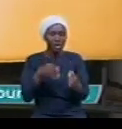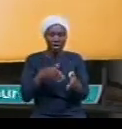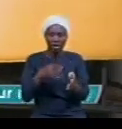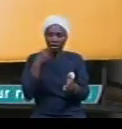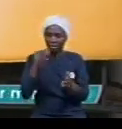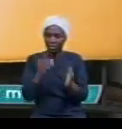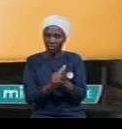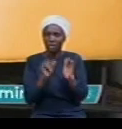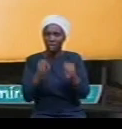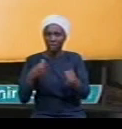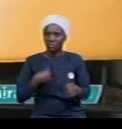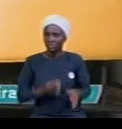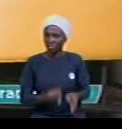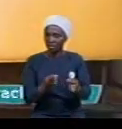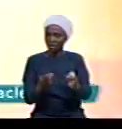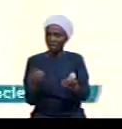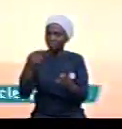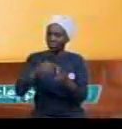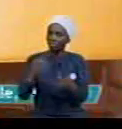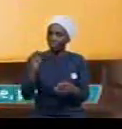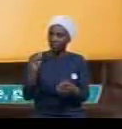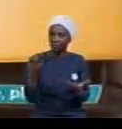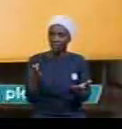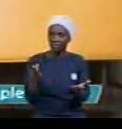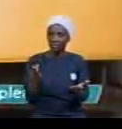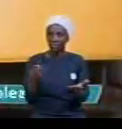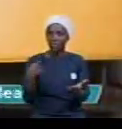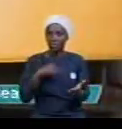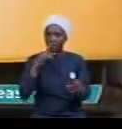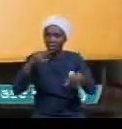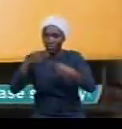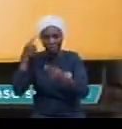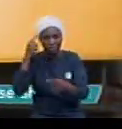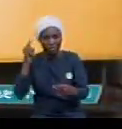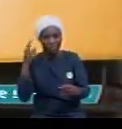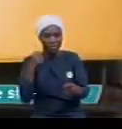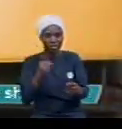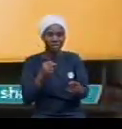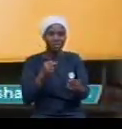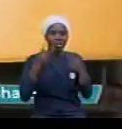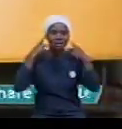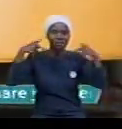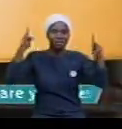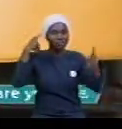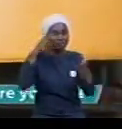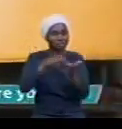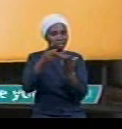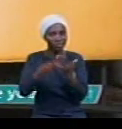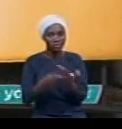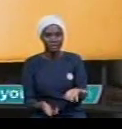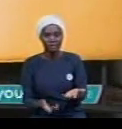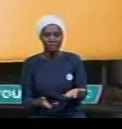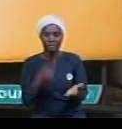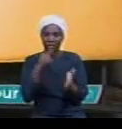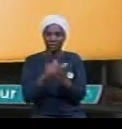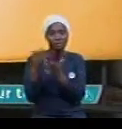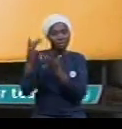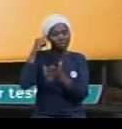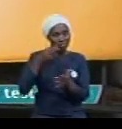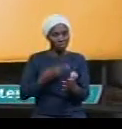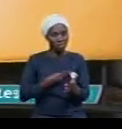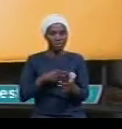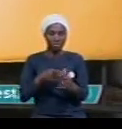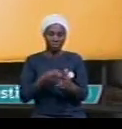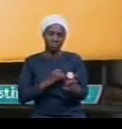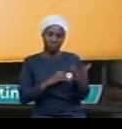going for publicity? They said, please wait for us. And I said, okay, let me wait for you. After waiting,